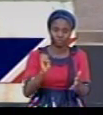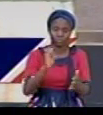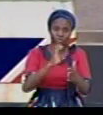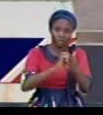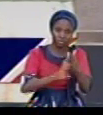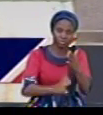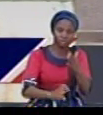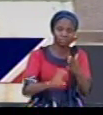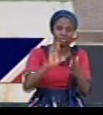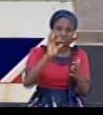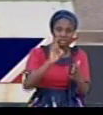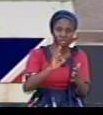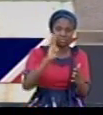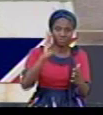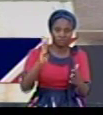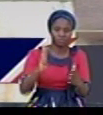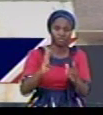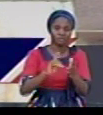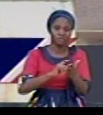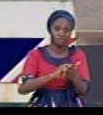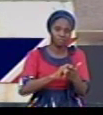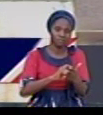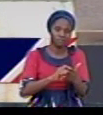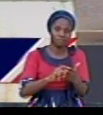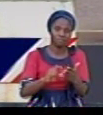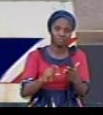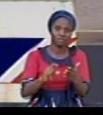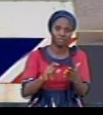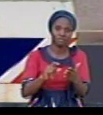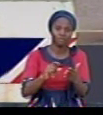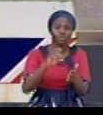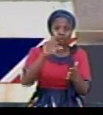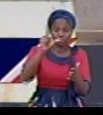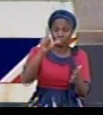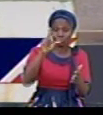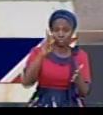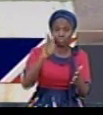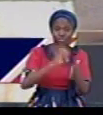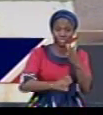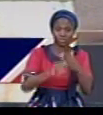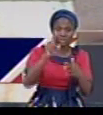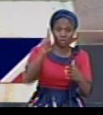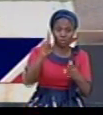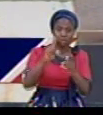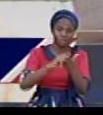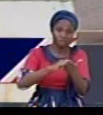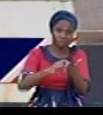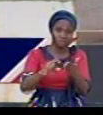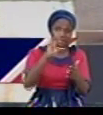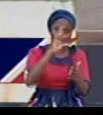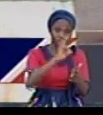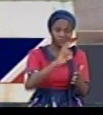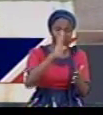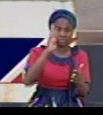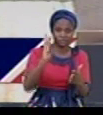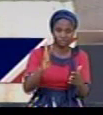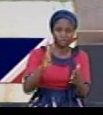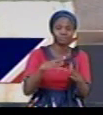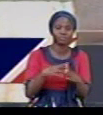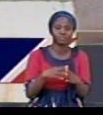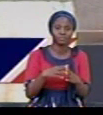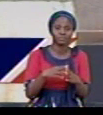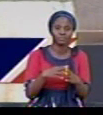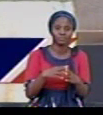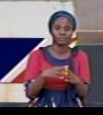1, verse 74. And that he will grant unto us, that